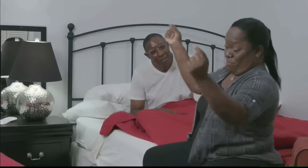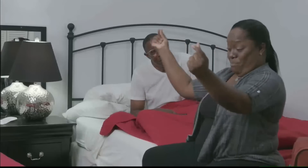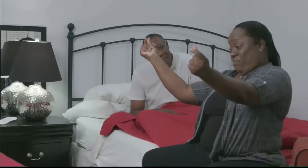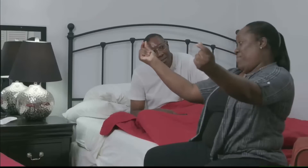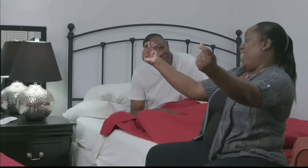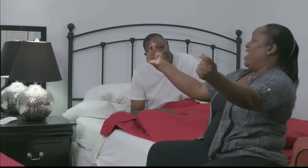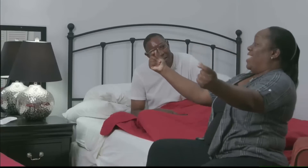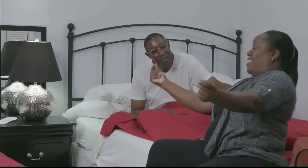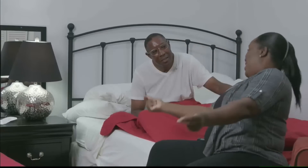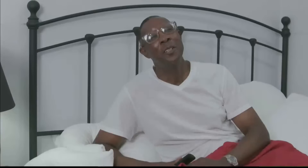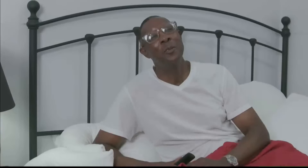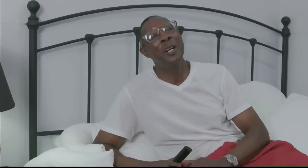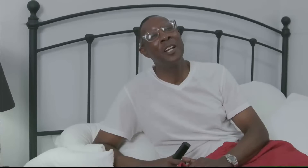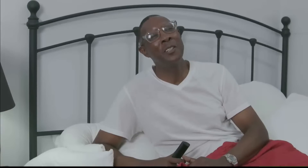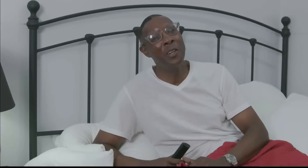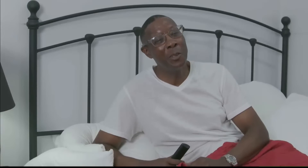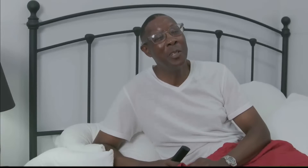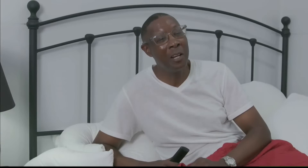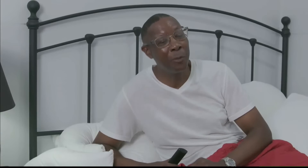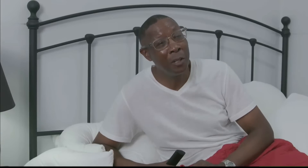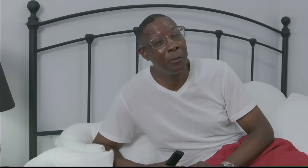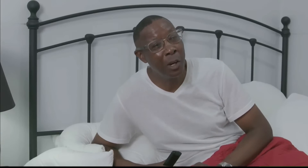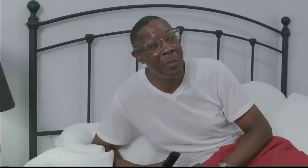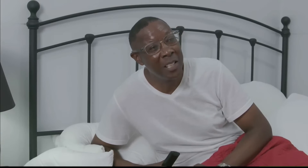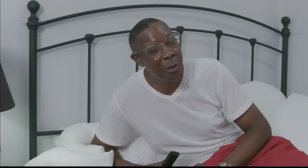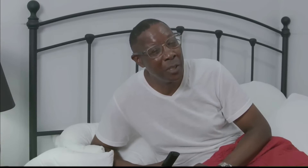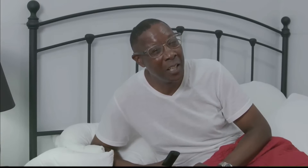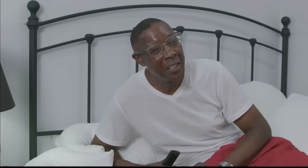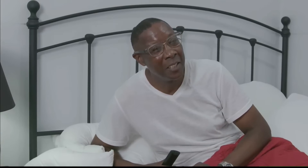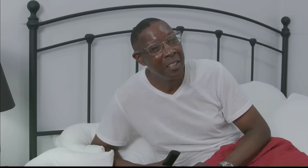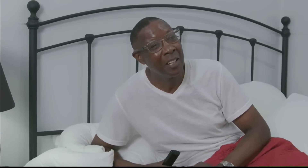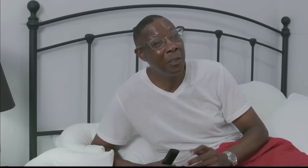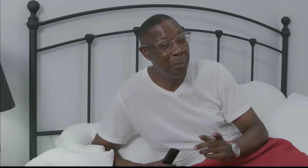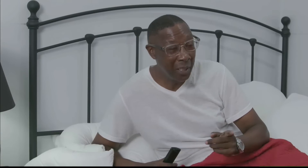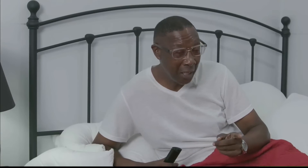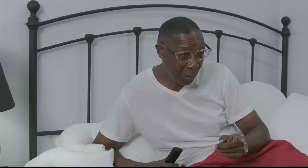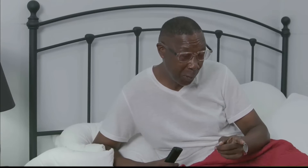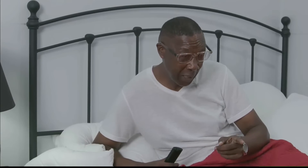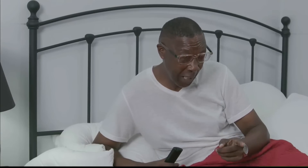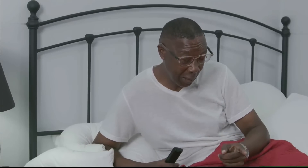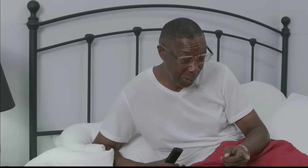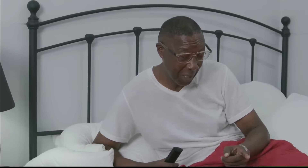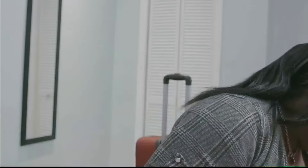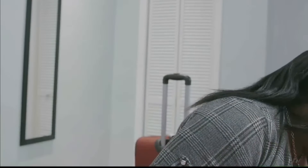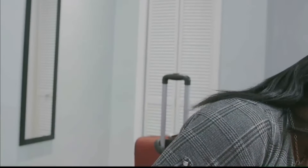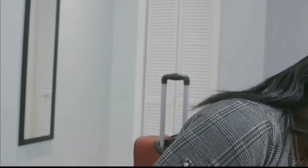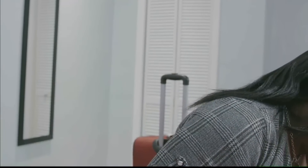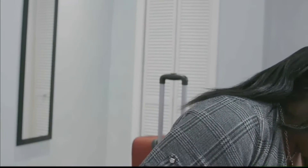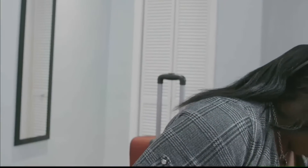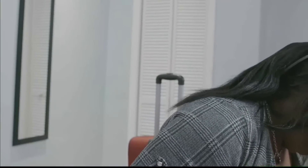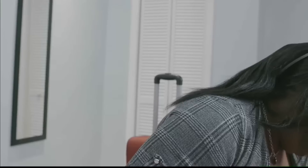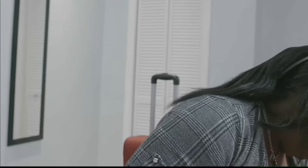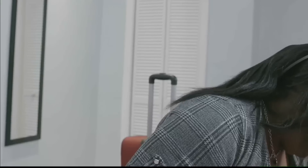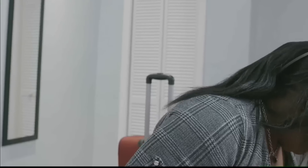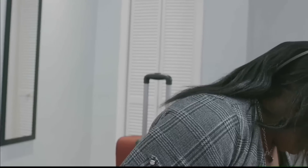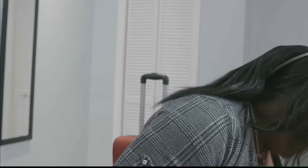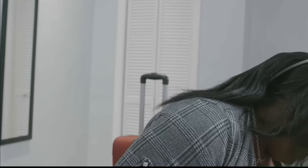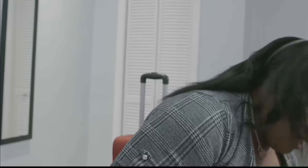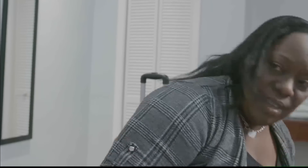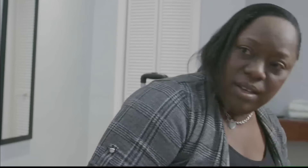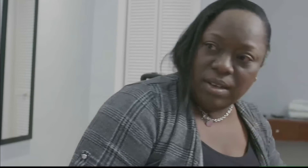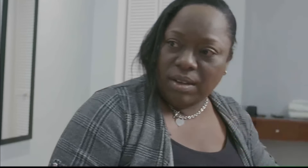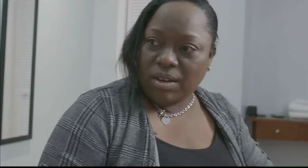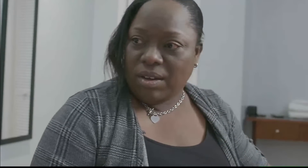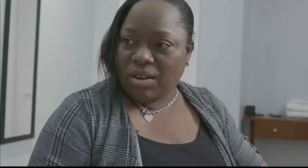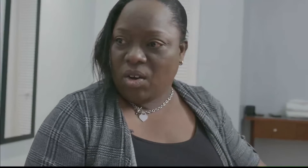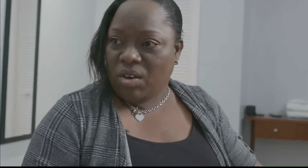and party. Well, I know you left all of your money over there. I hope you left COVID there too. Anyway, you could get your COVID